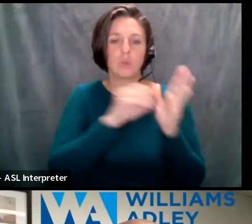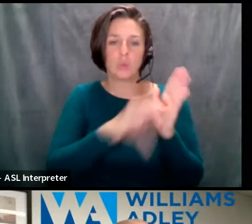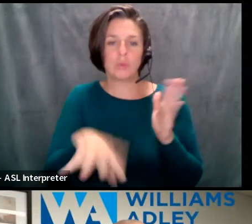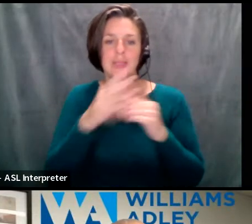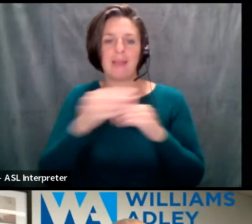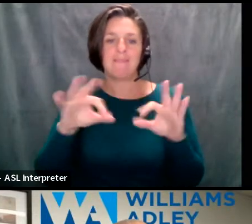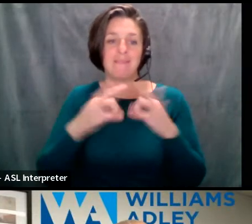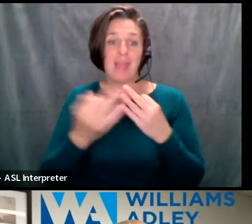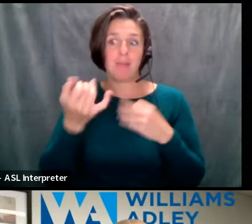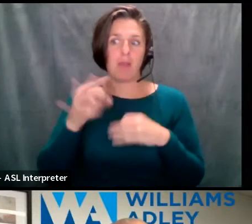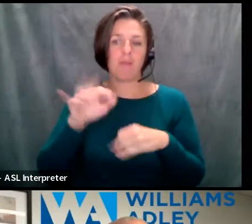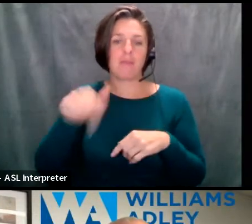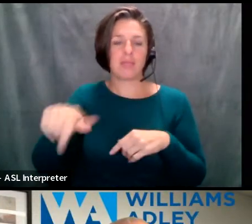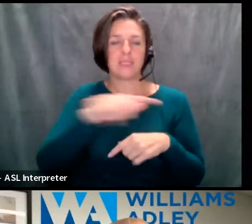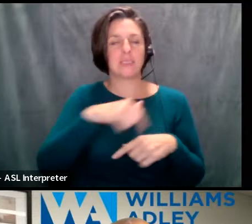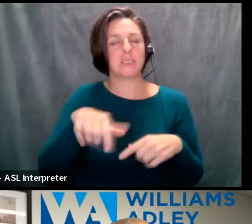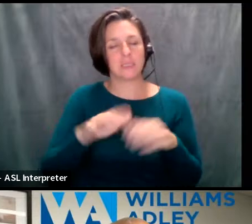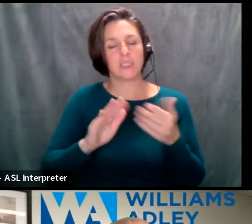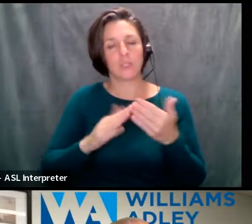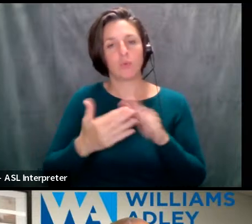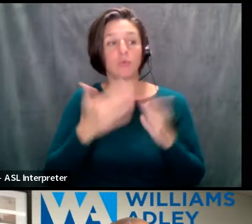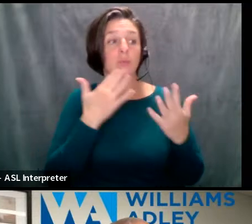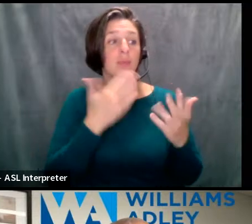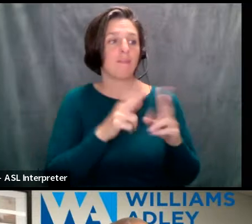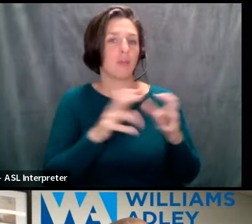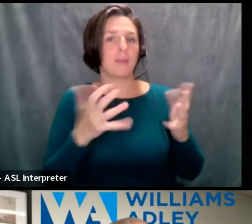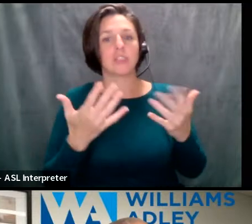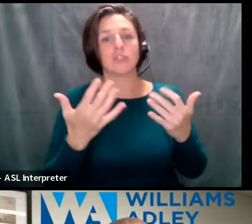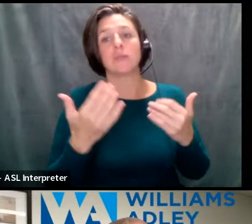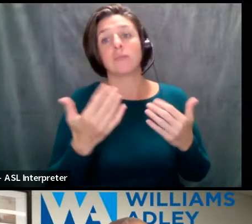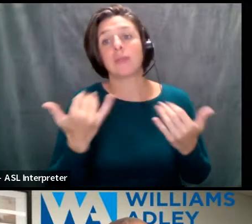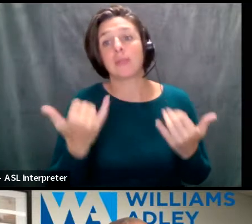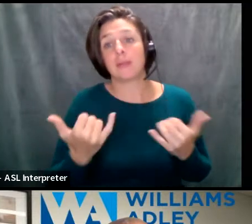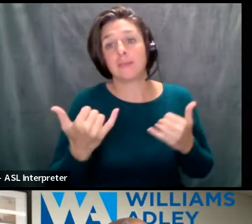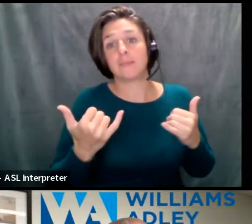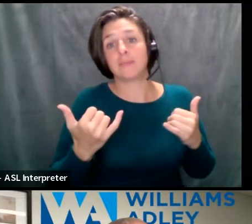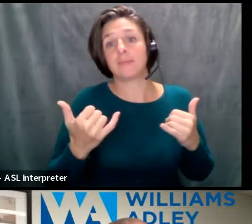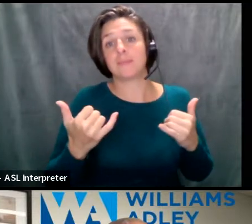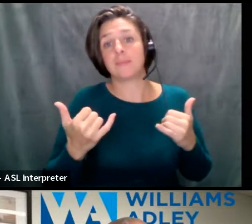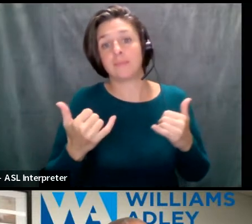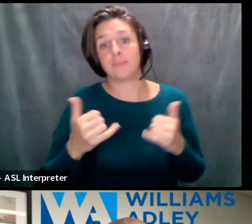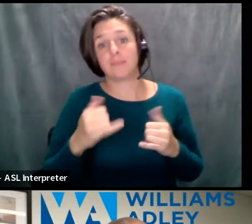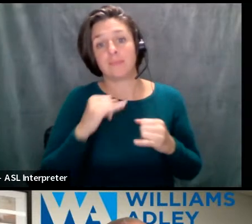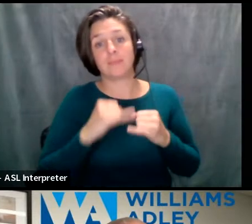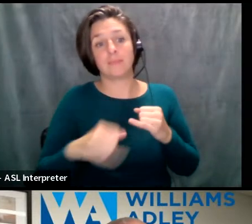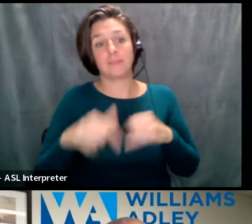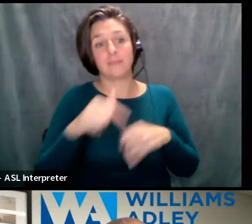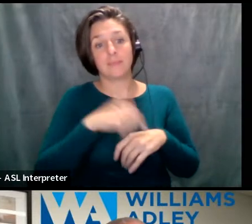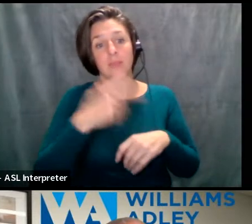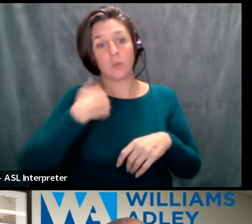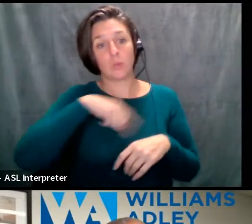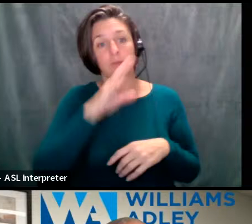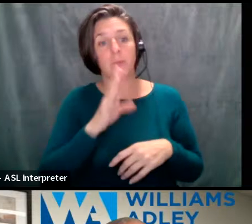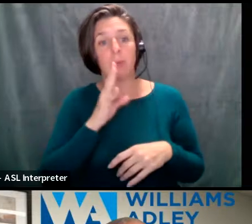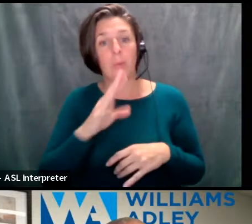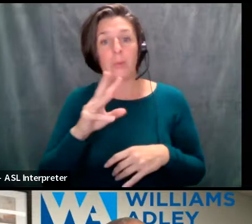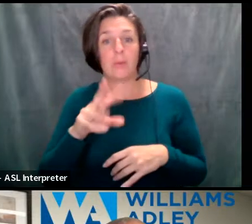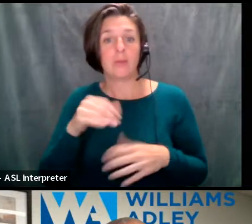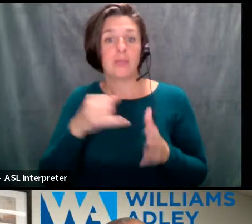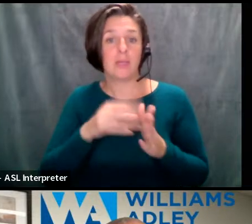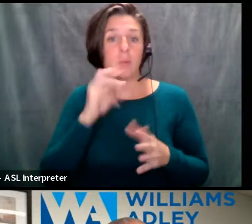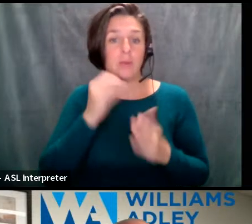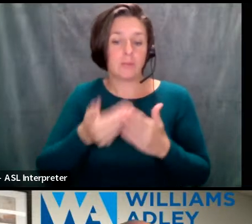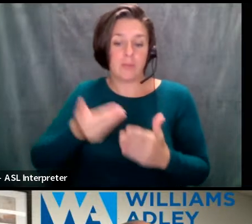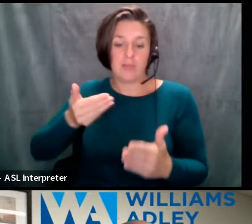very much. With that said, the last time we spoke, it was, of course, prior to